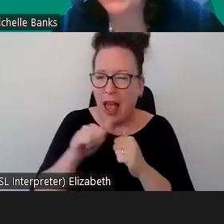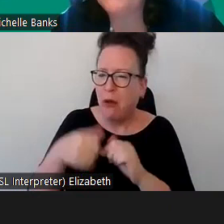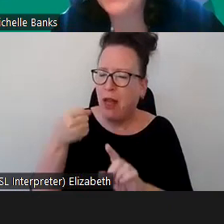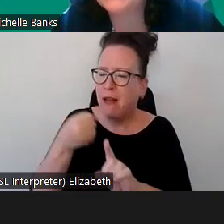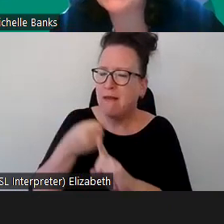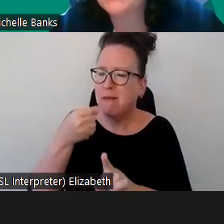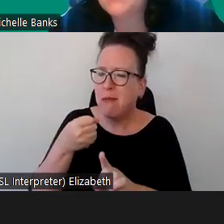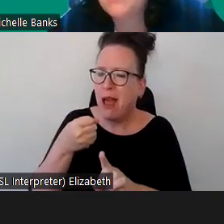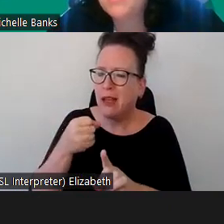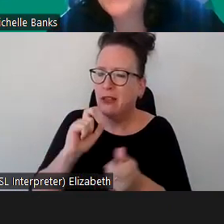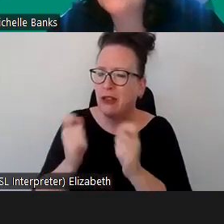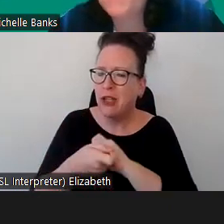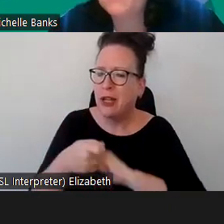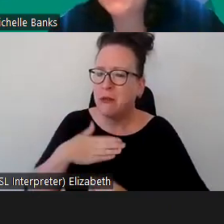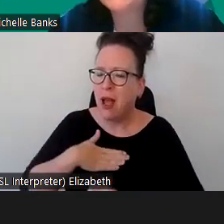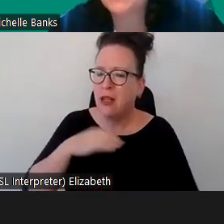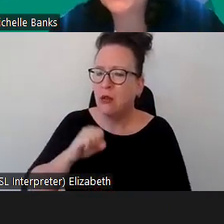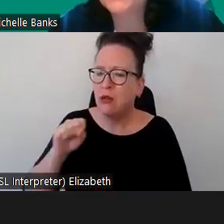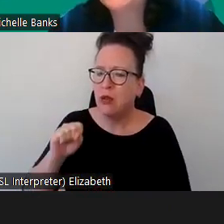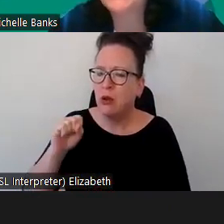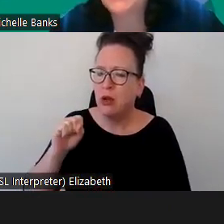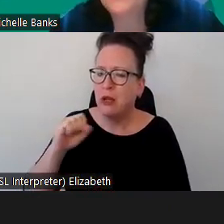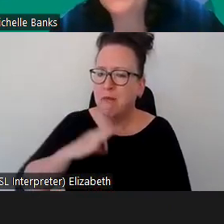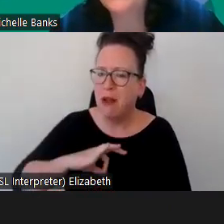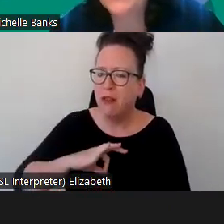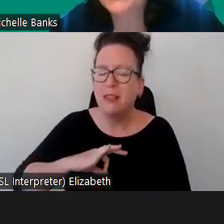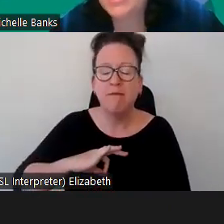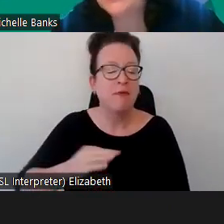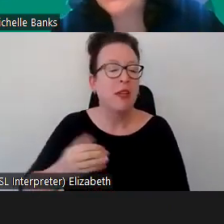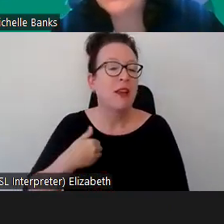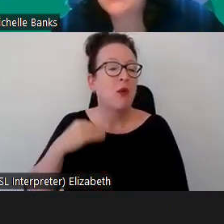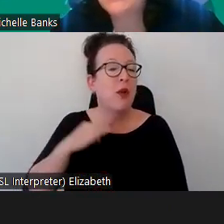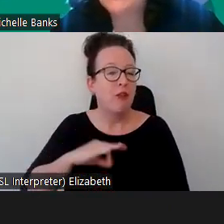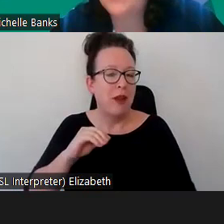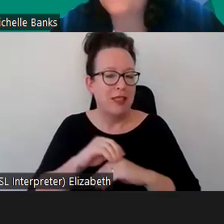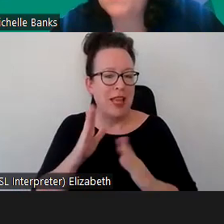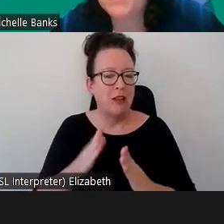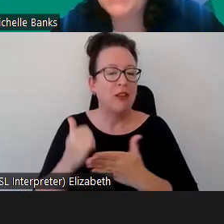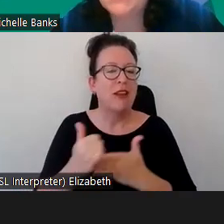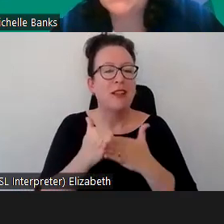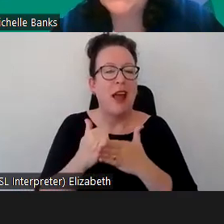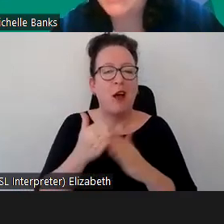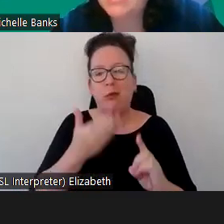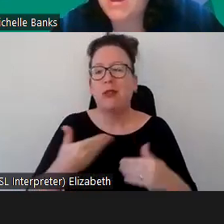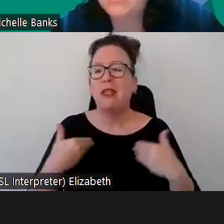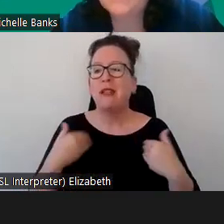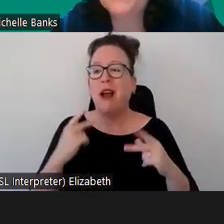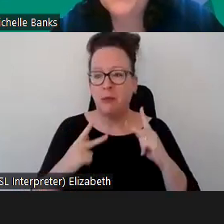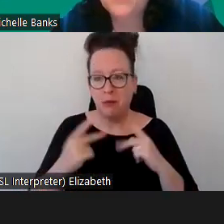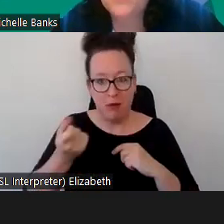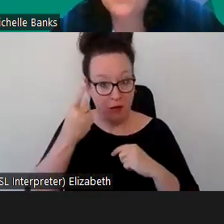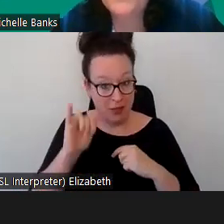Security benefits. And we have a benefits counselor to help our NextGeners and their families understand